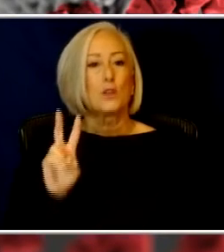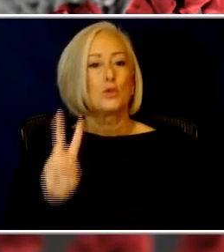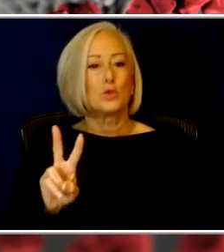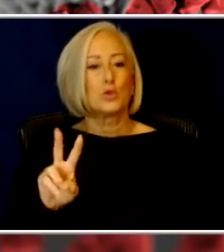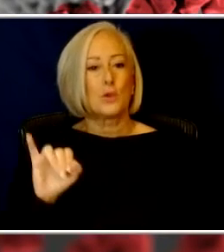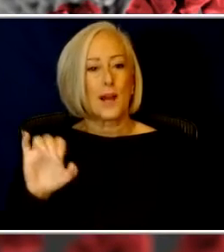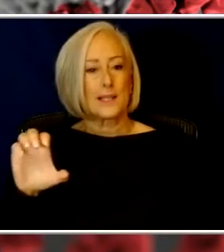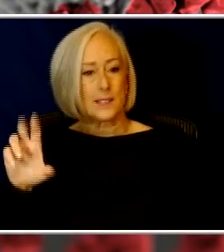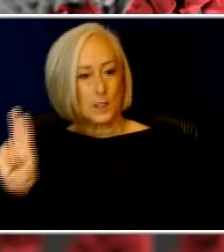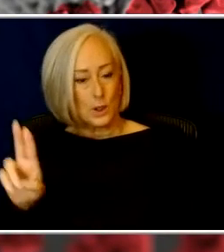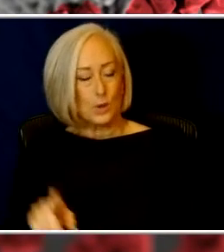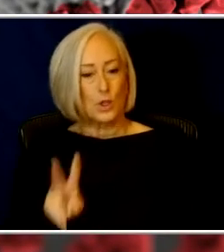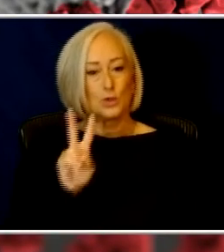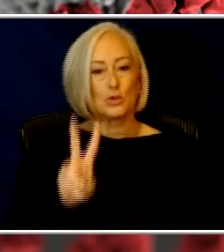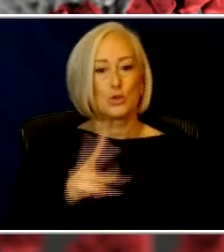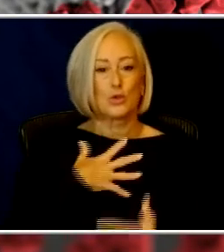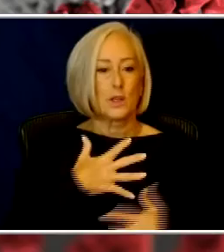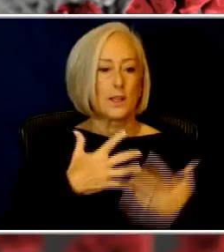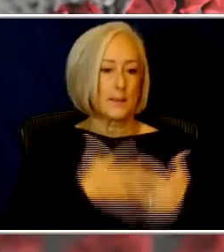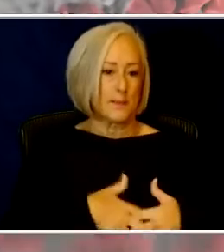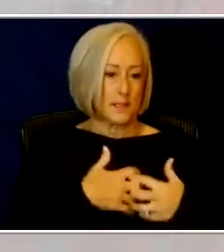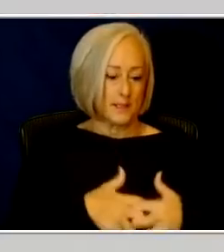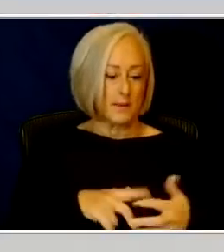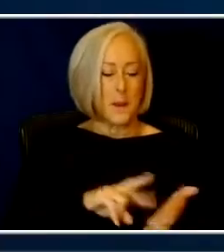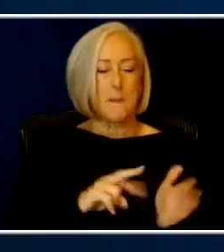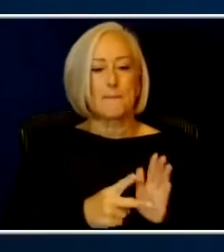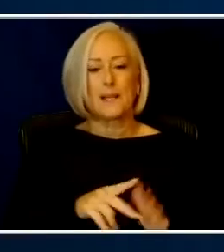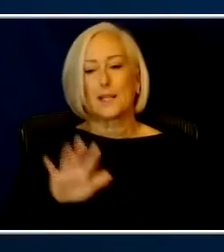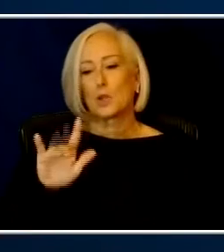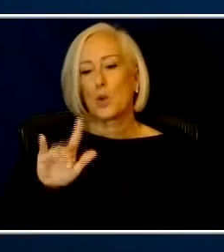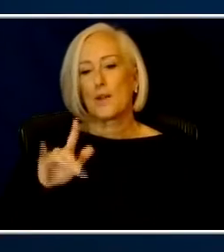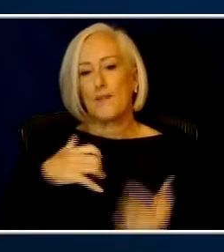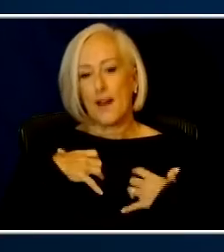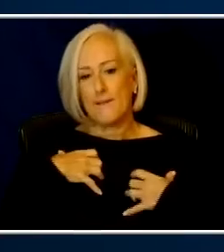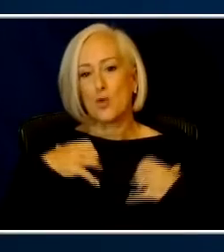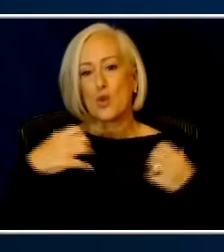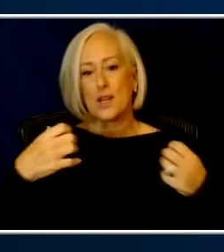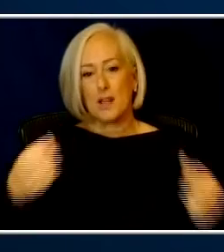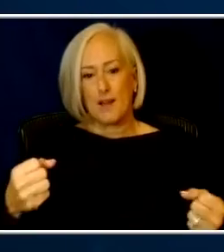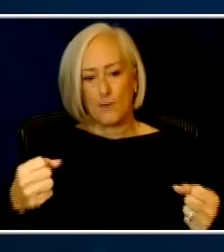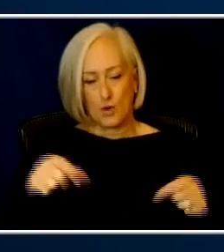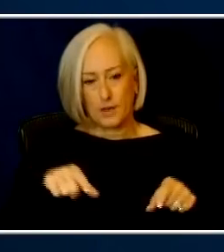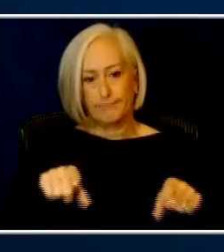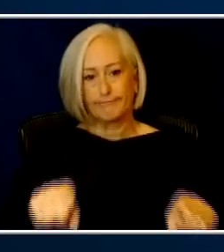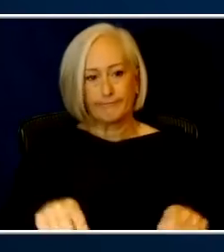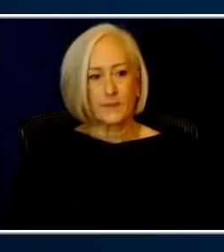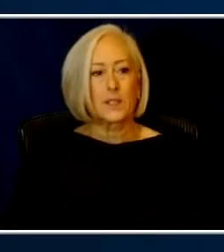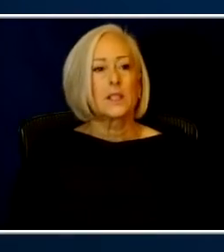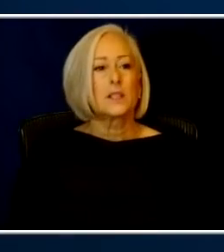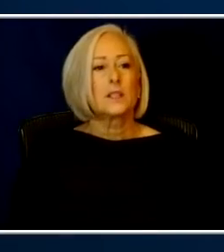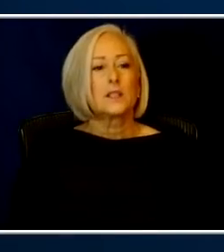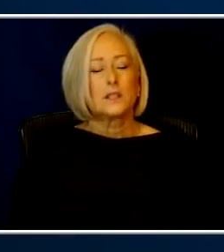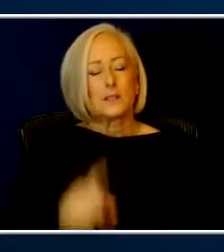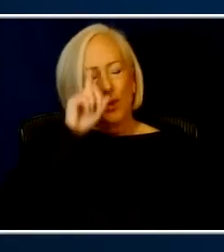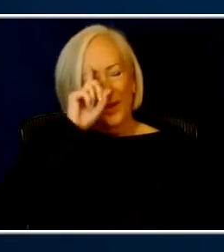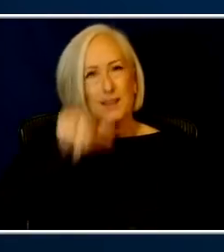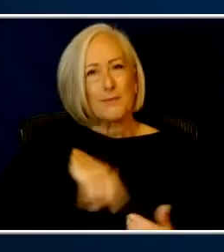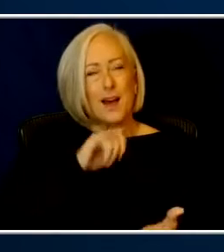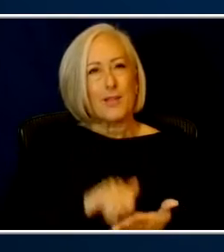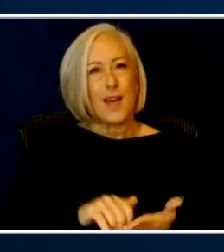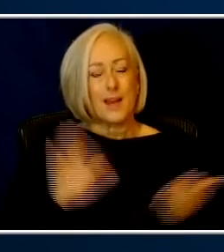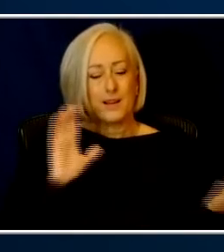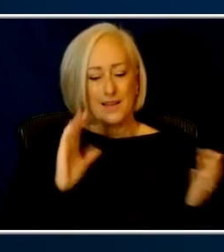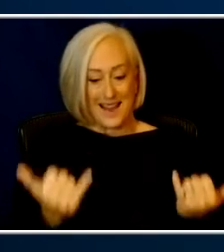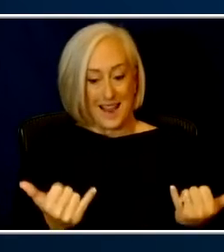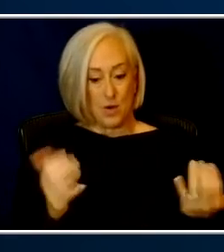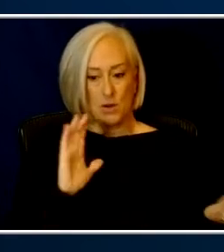And so that makes 25 recovering. So still quite a few patients with COVID if you think back to where we have been at some points during the pandemic. I'd